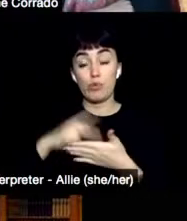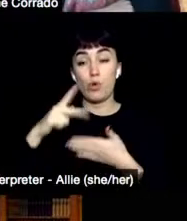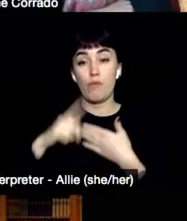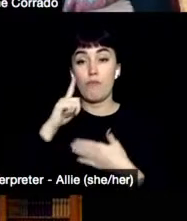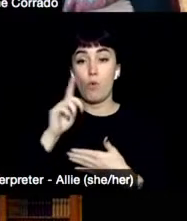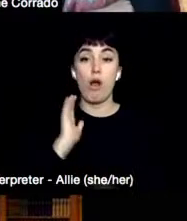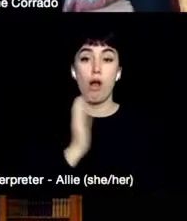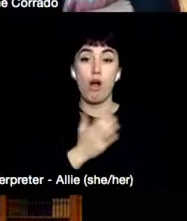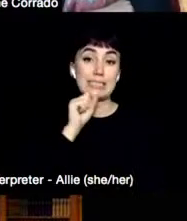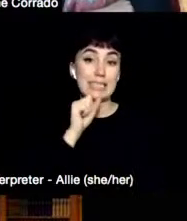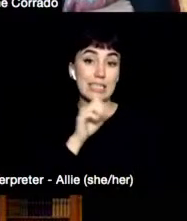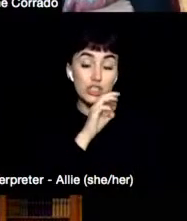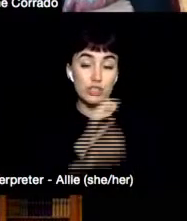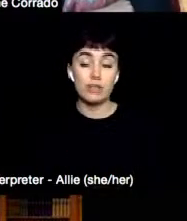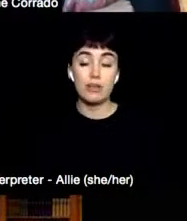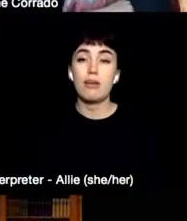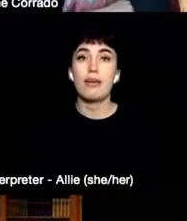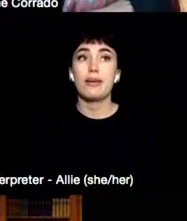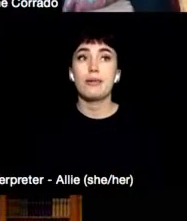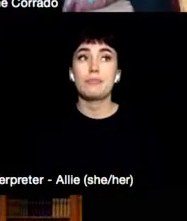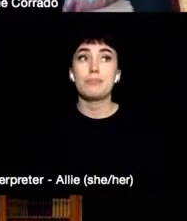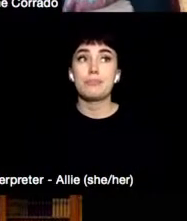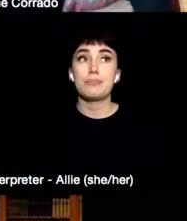seniors. And